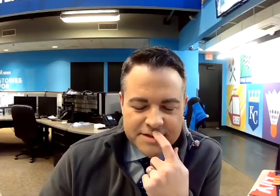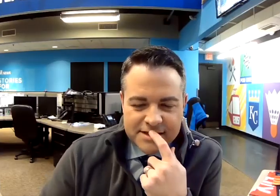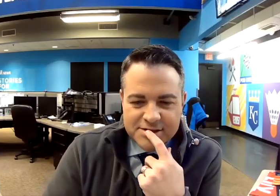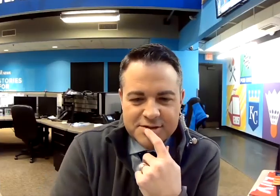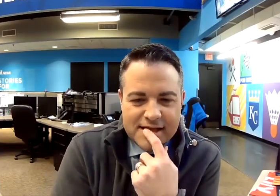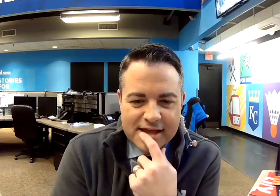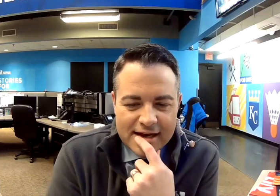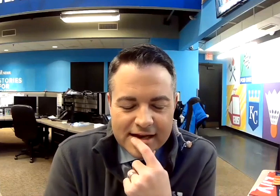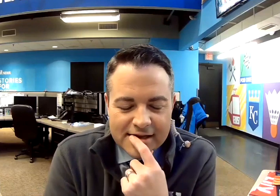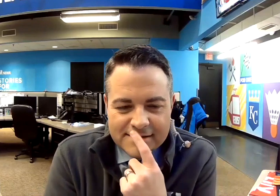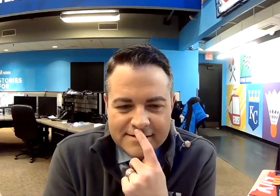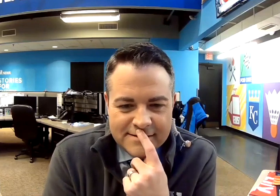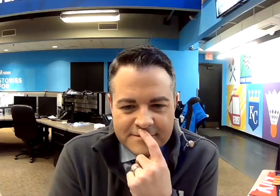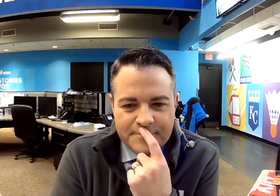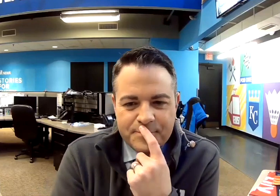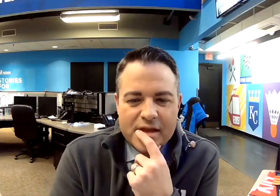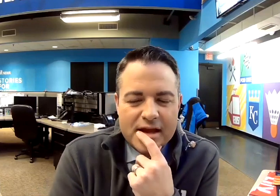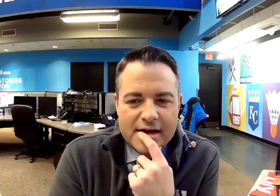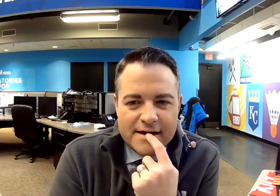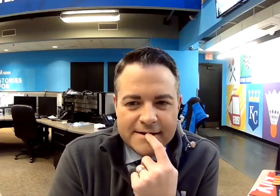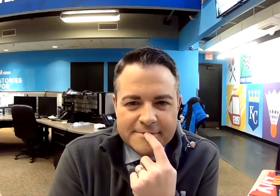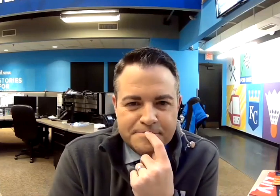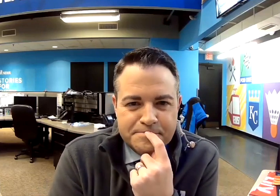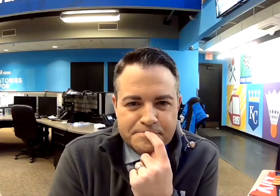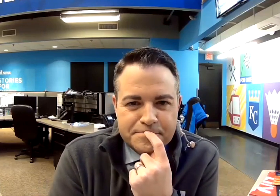That's interesting to say that.